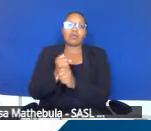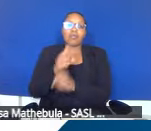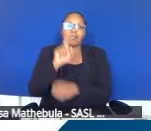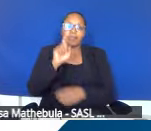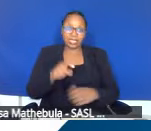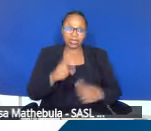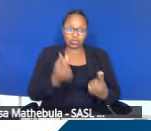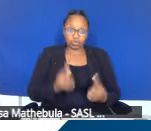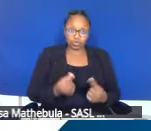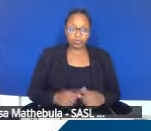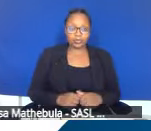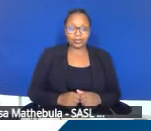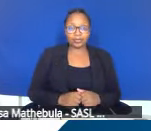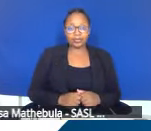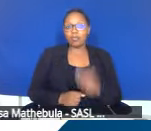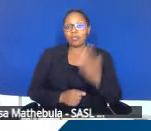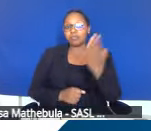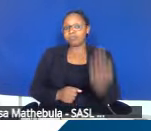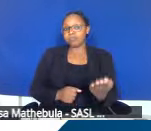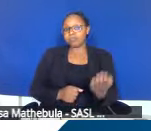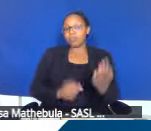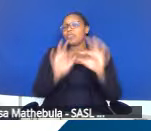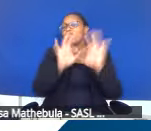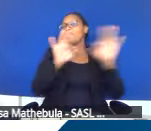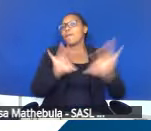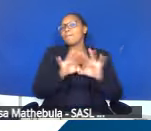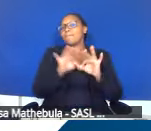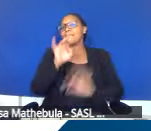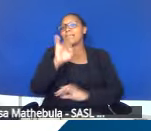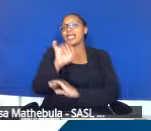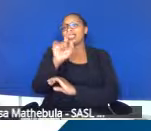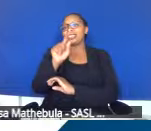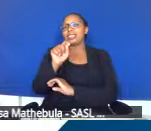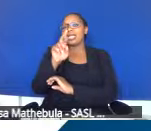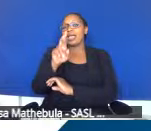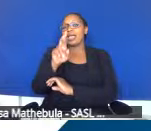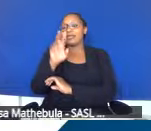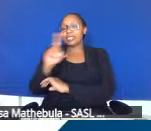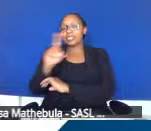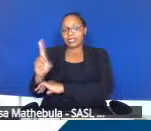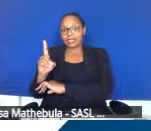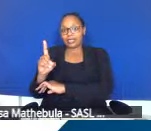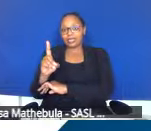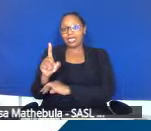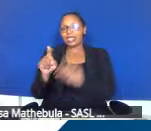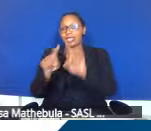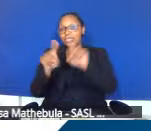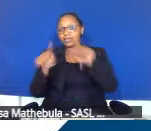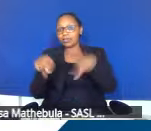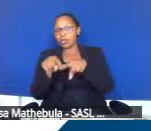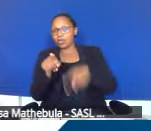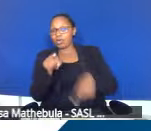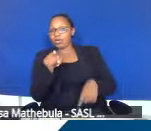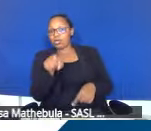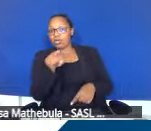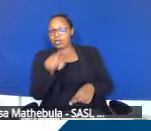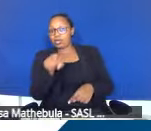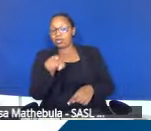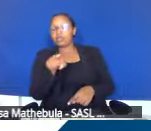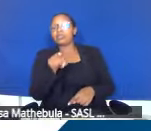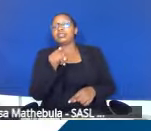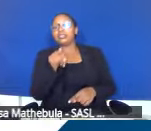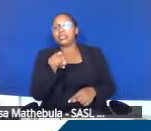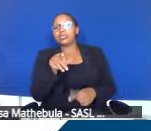There's the ITRDD form. In this block here, the certifying person